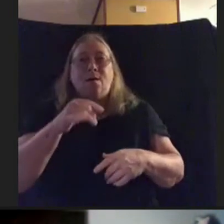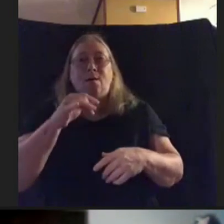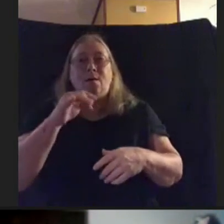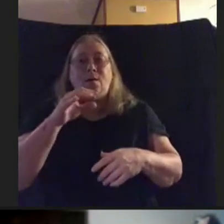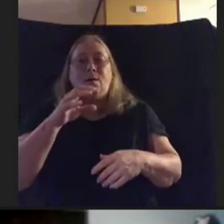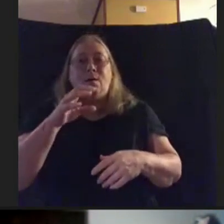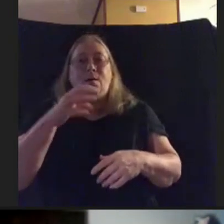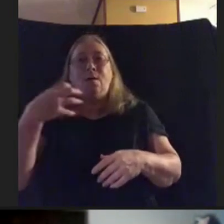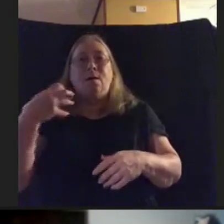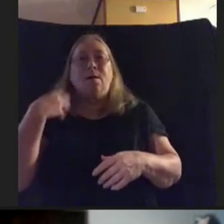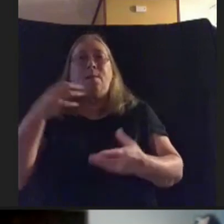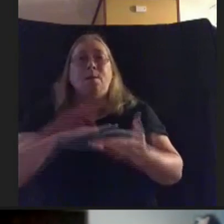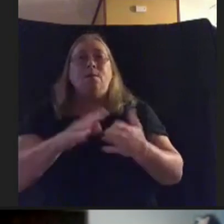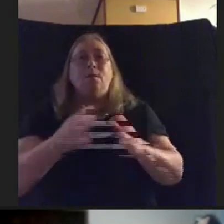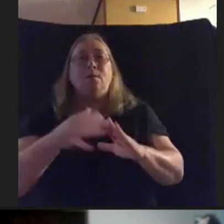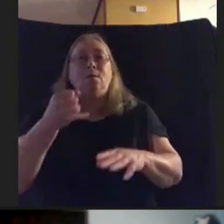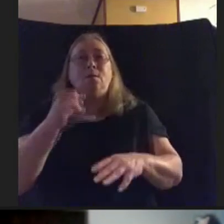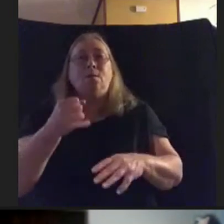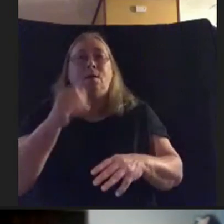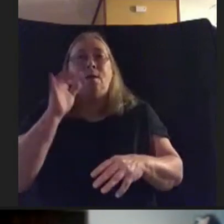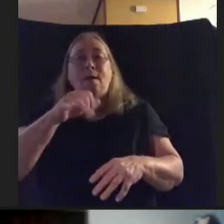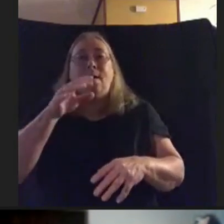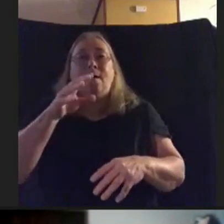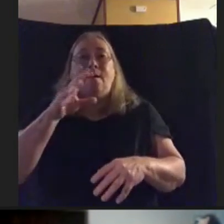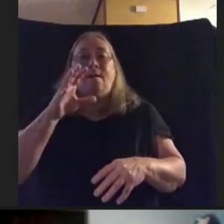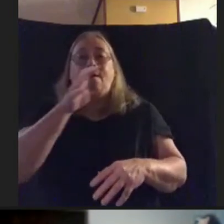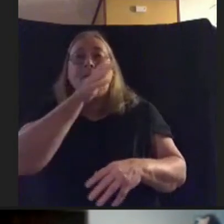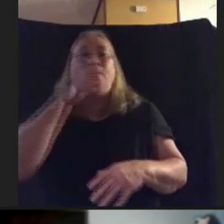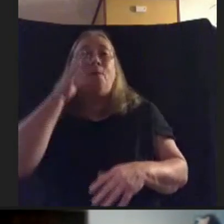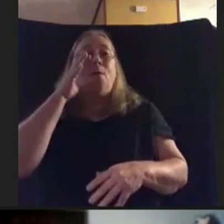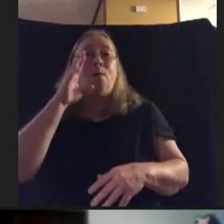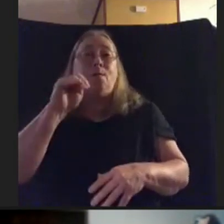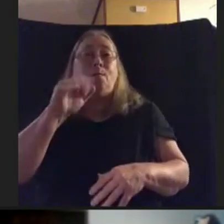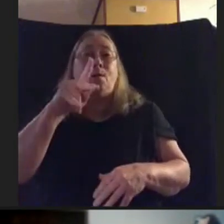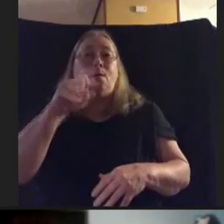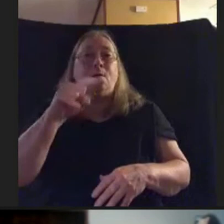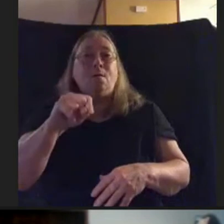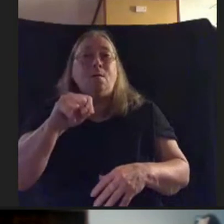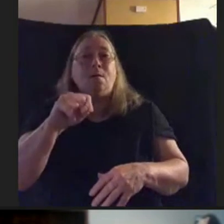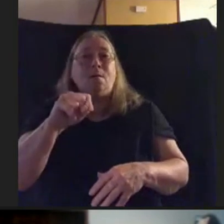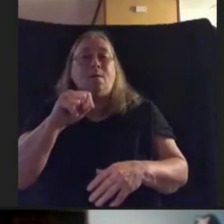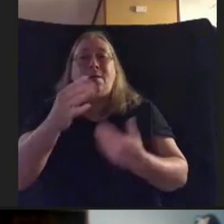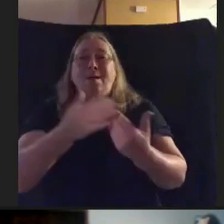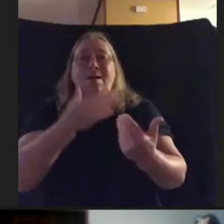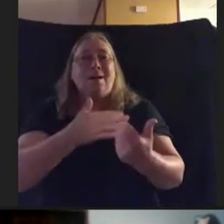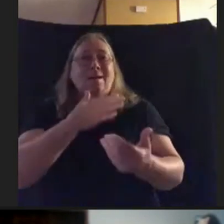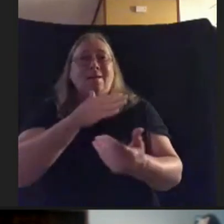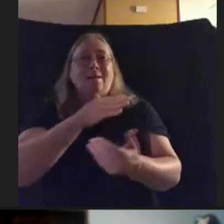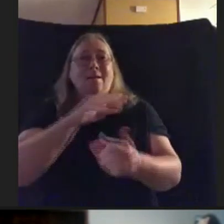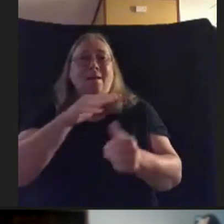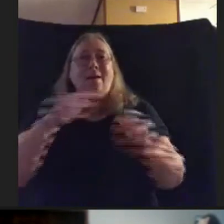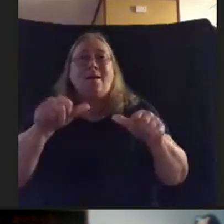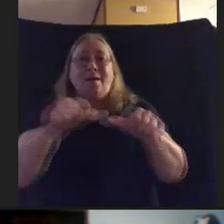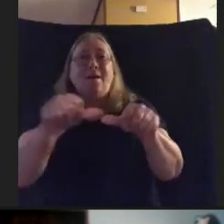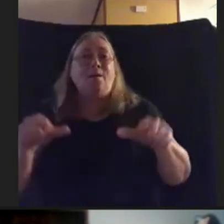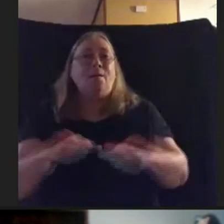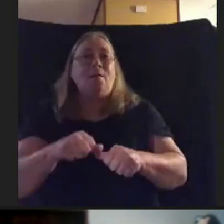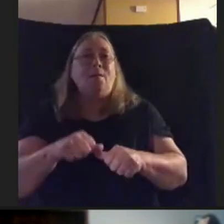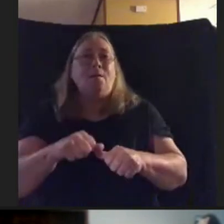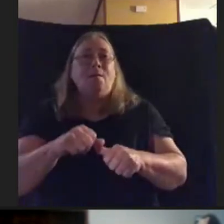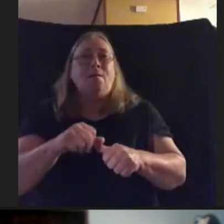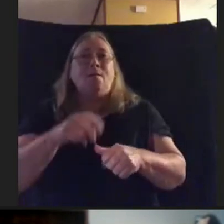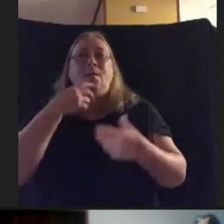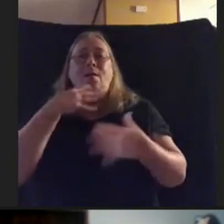city testing location at the farmers market is our busiest testing location in the state of Mississippi. Instead of decreasing